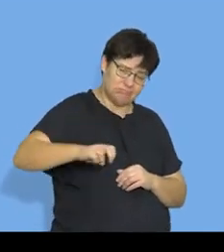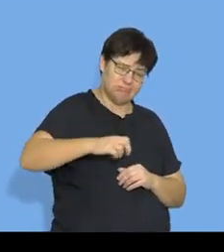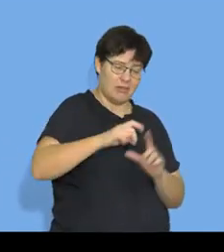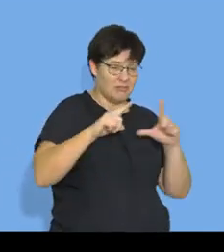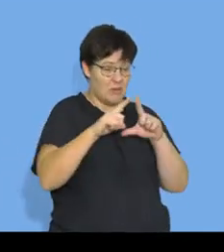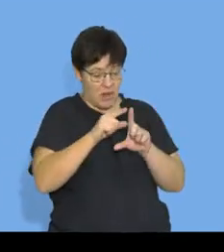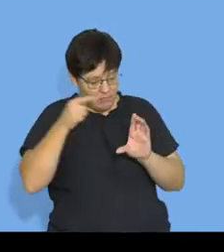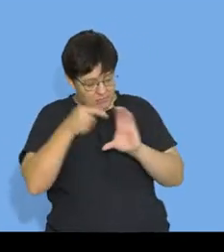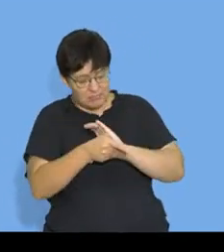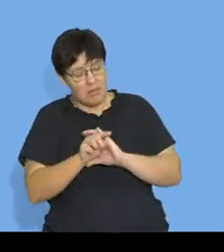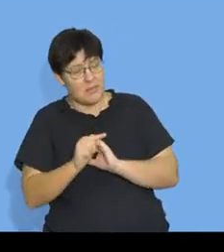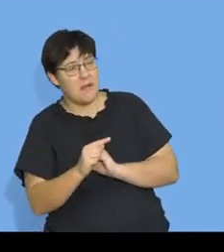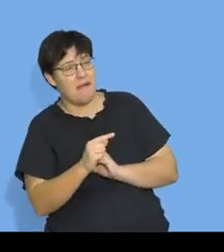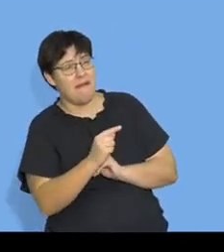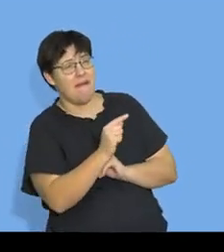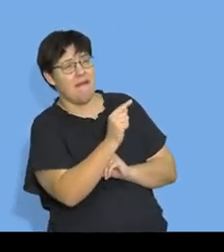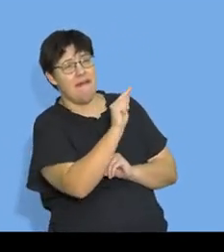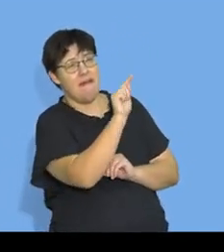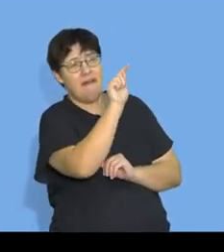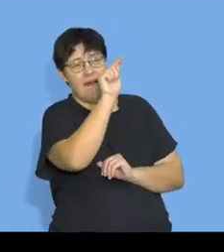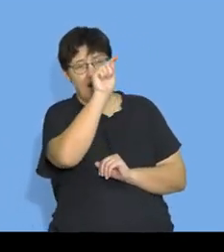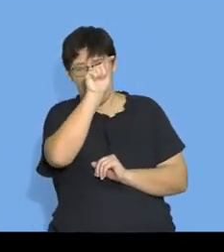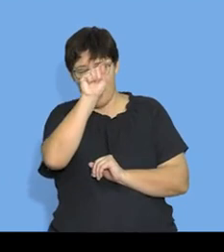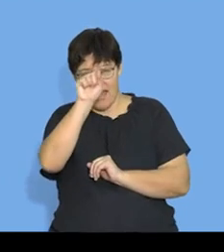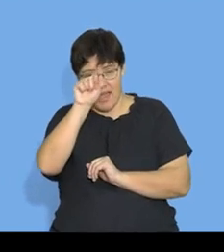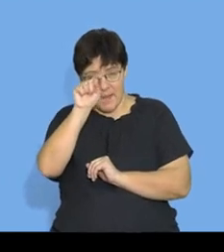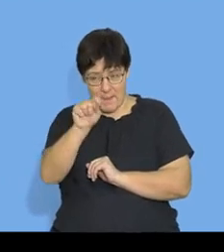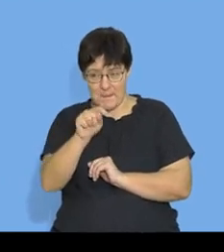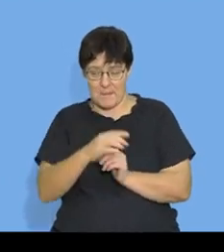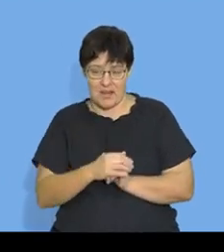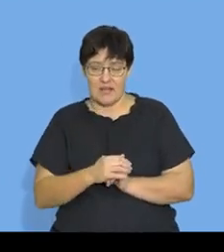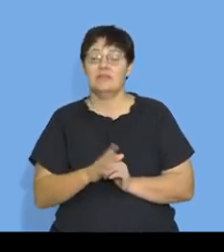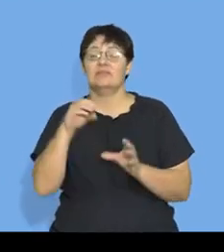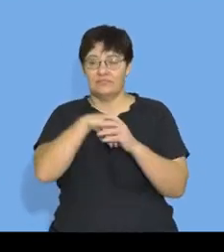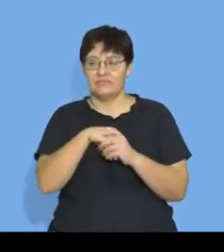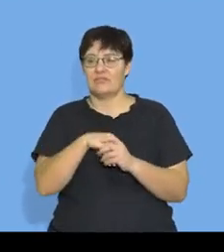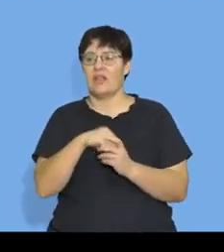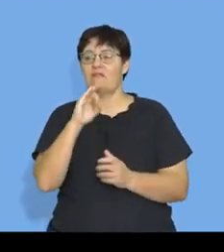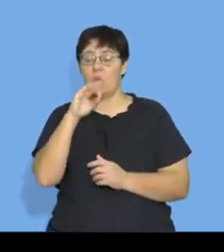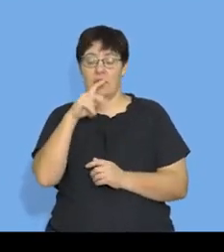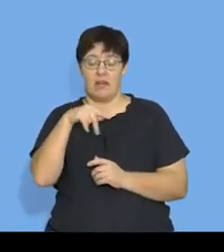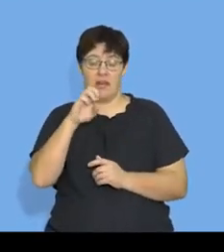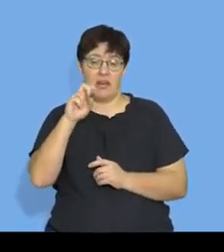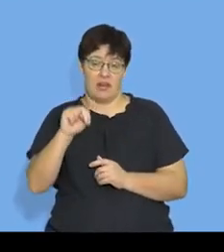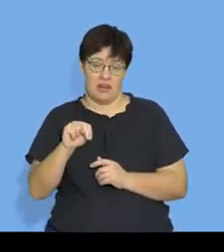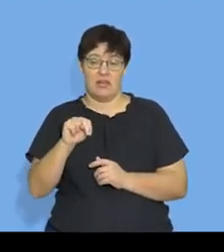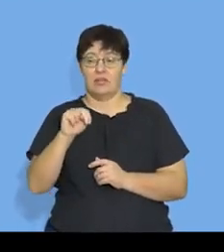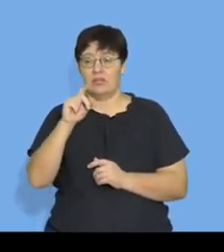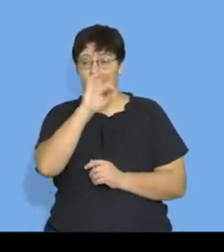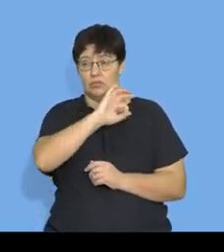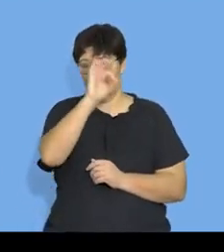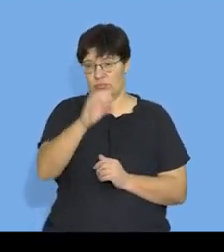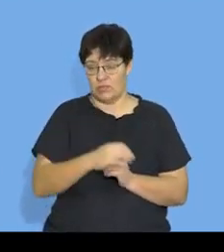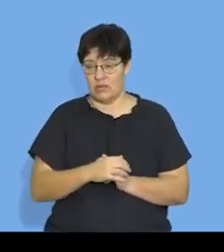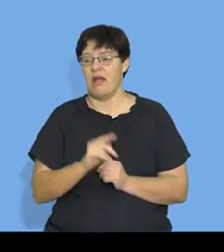way from the process of ejaculation all up into the fallopian tube. So this is inside the fallopian tube, and where we see this